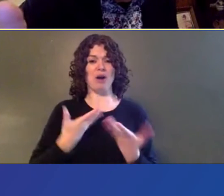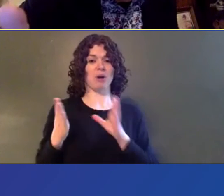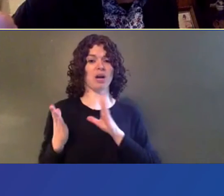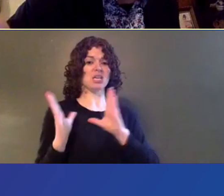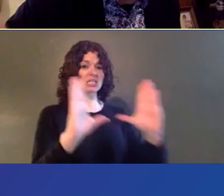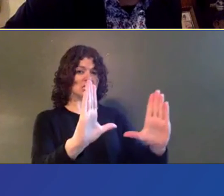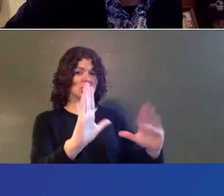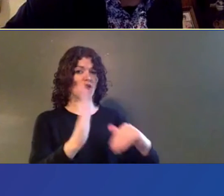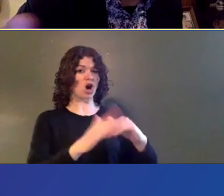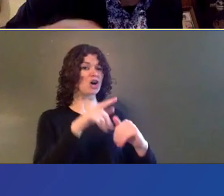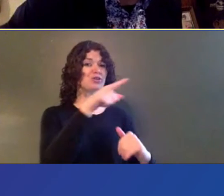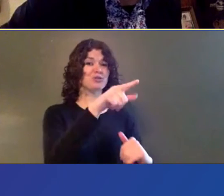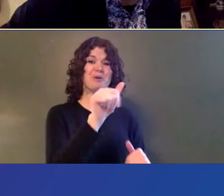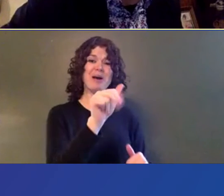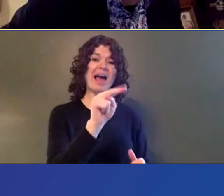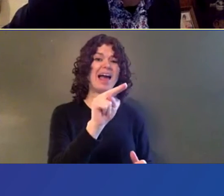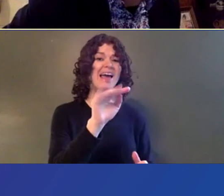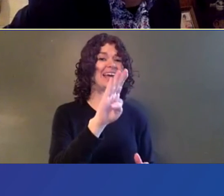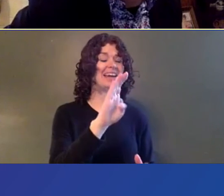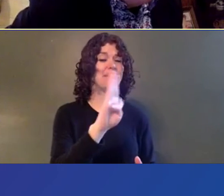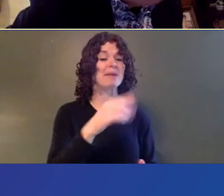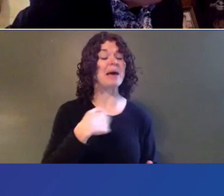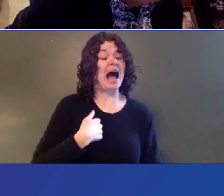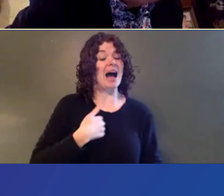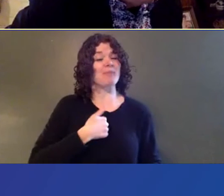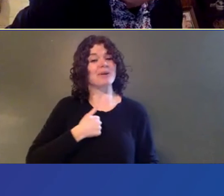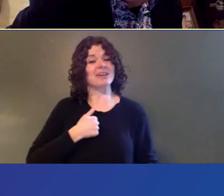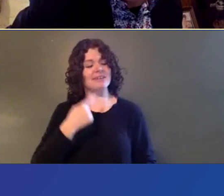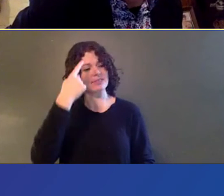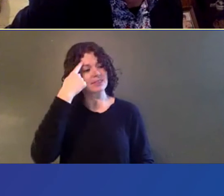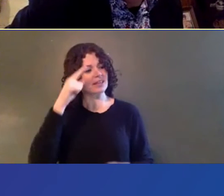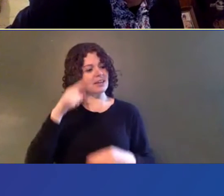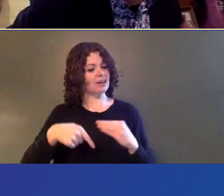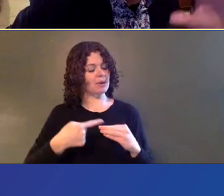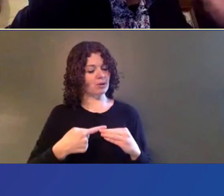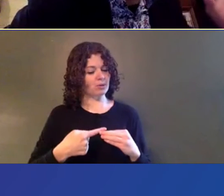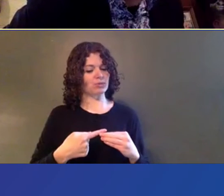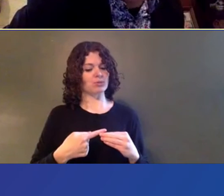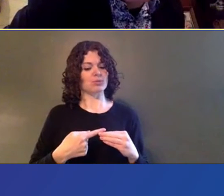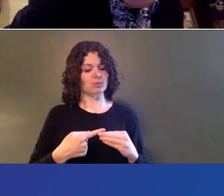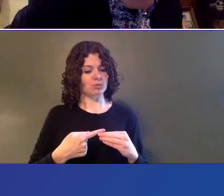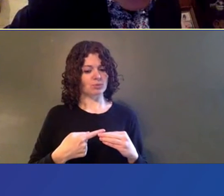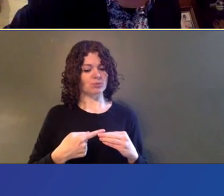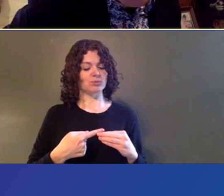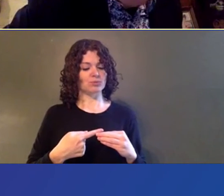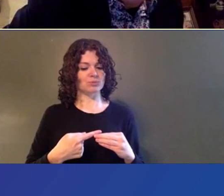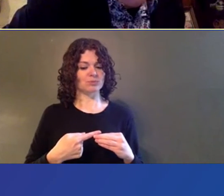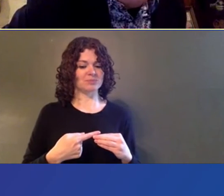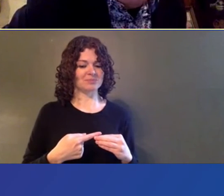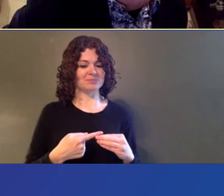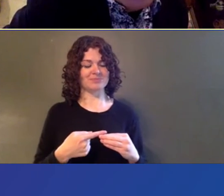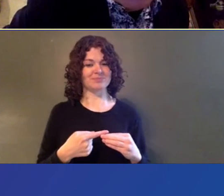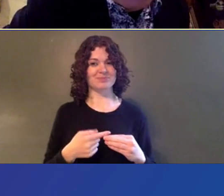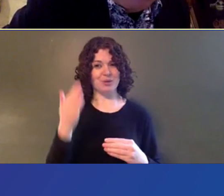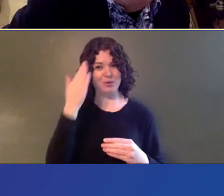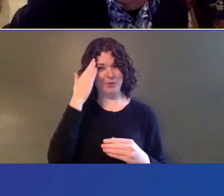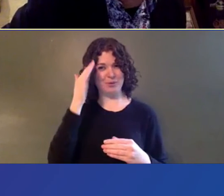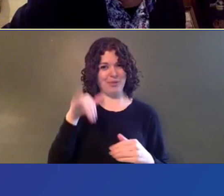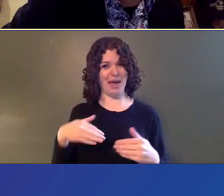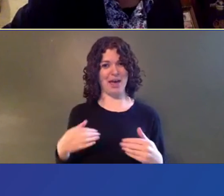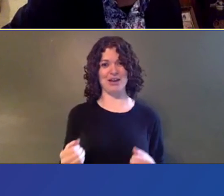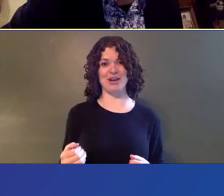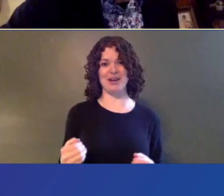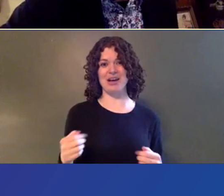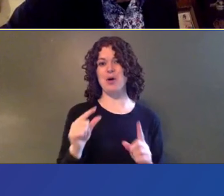I've been thinking about this lately, about owning that that very intimidating word called elder. Oh